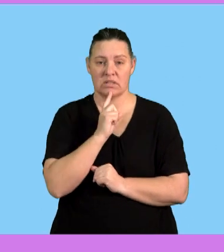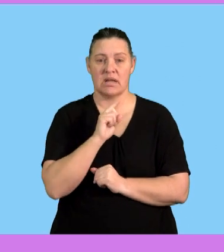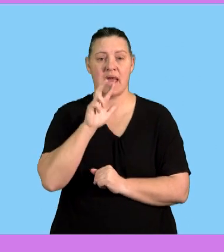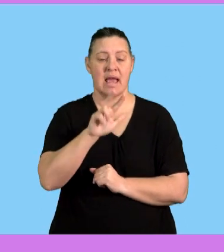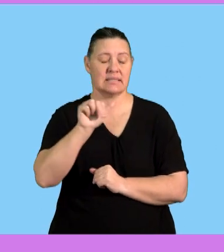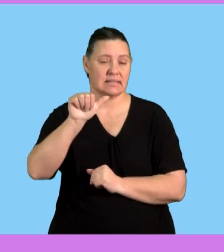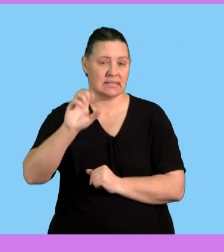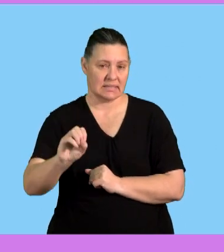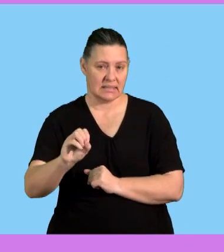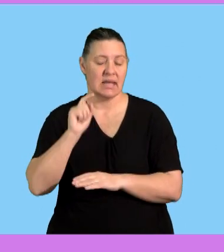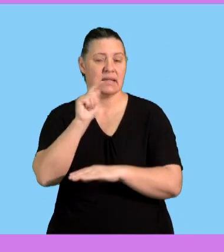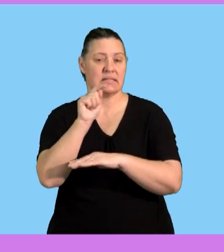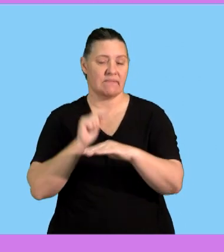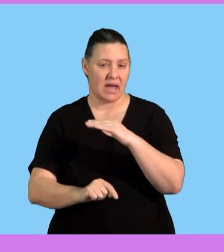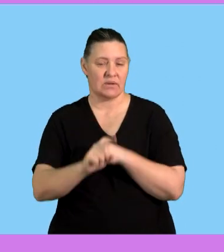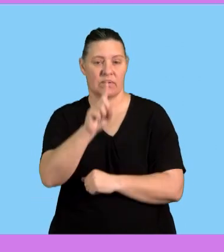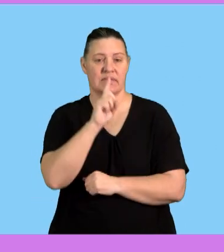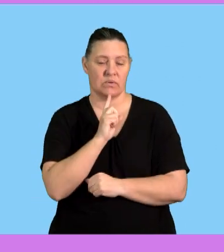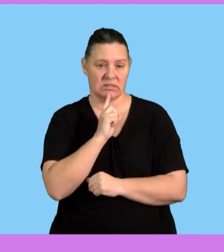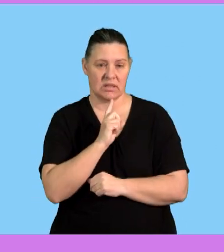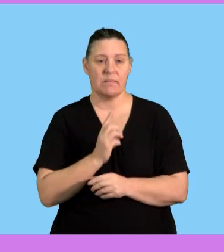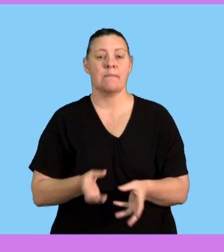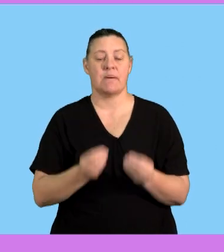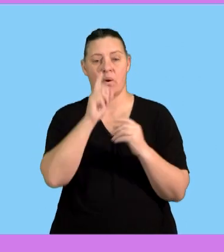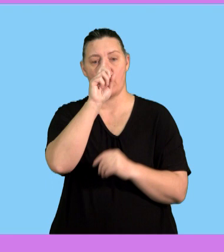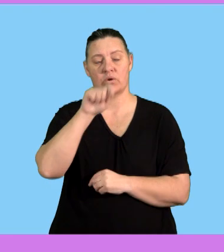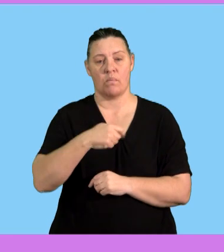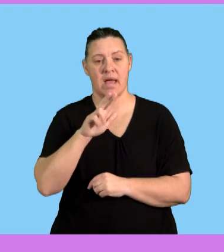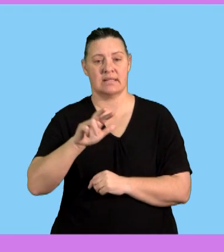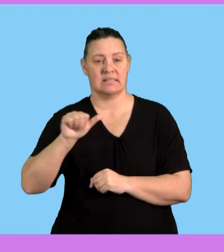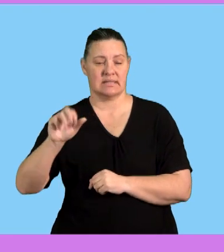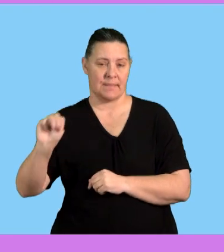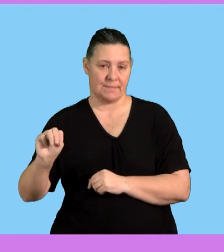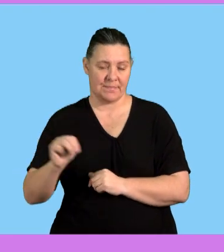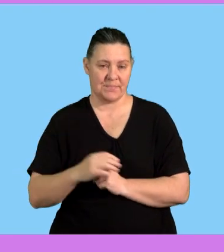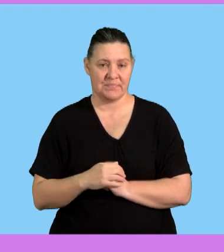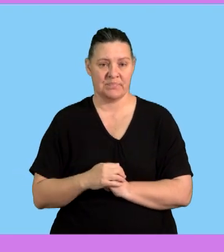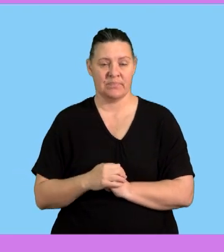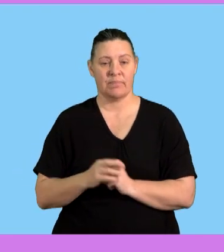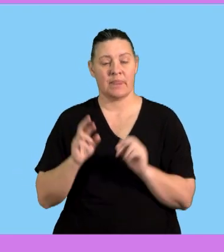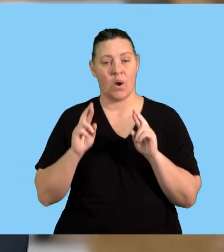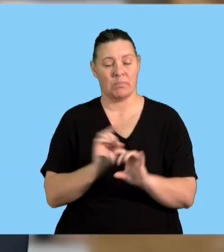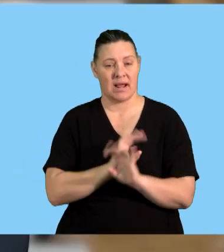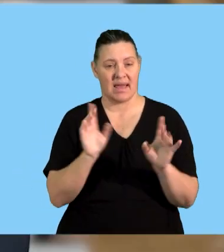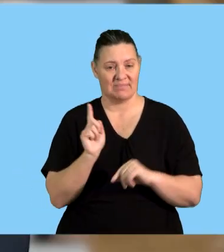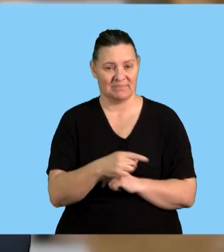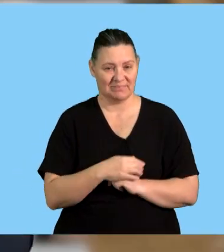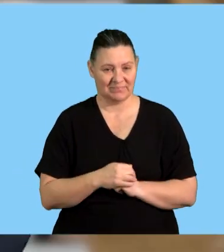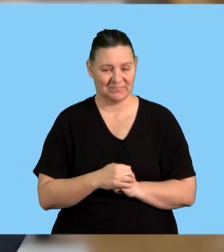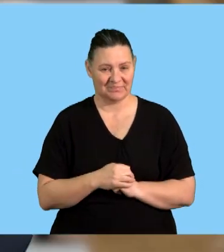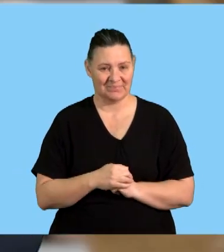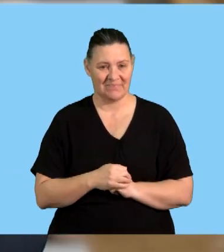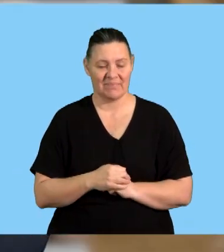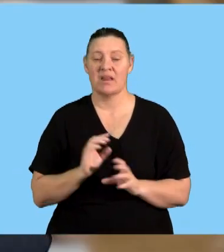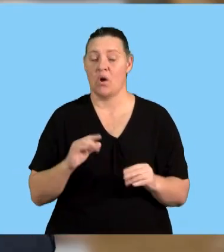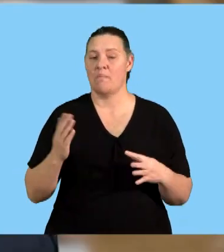1,860 divided by 1,000, I've ended with 1,86 meters. Guys, I hope that's clear to all of you. All right, let us